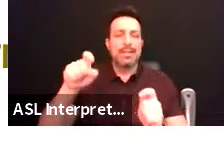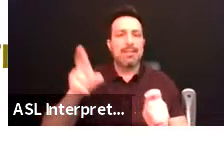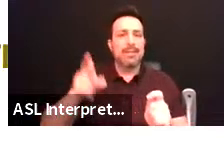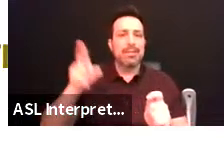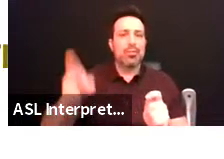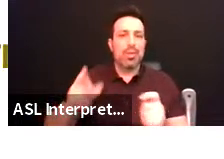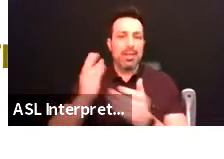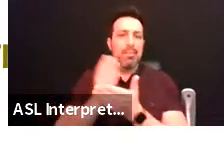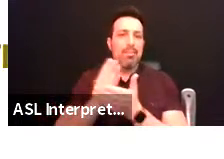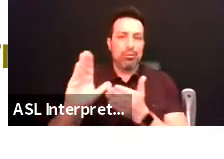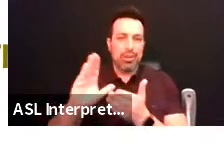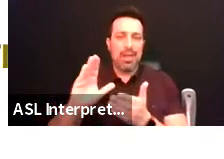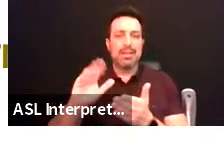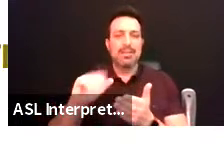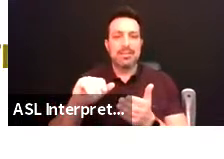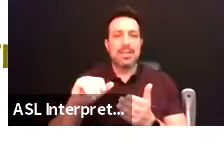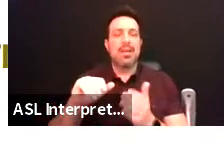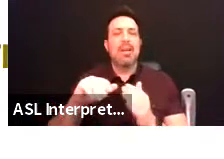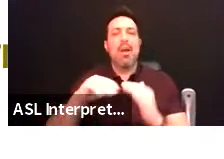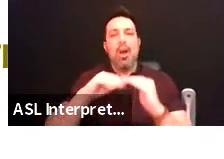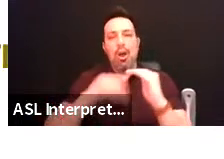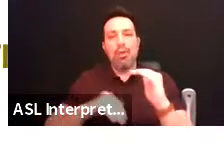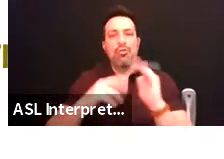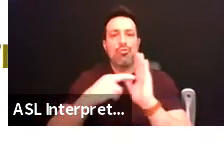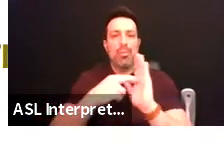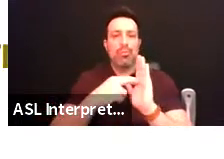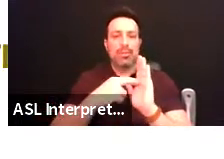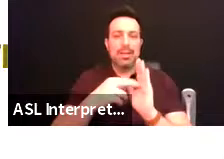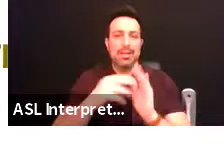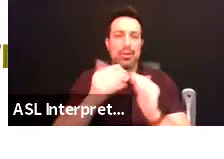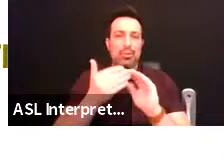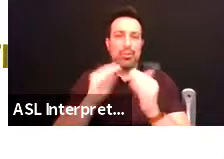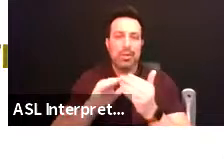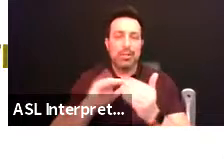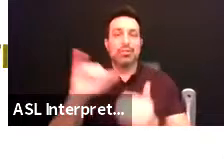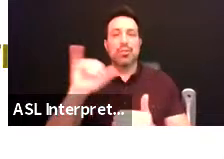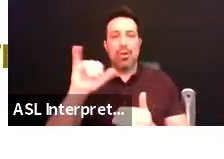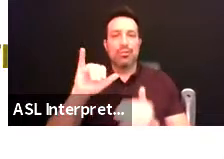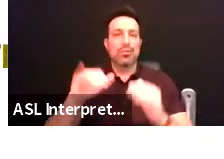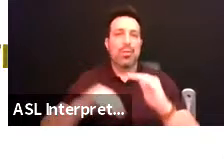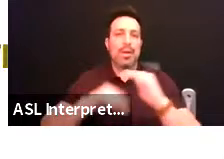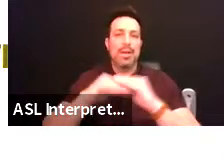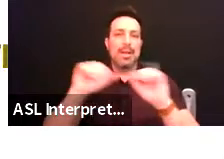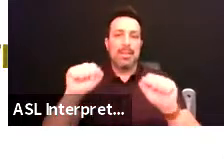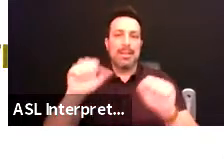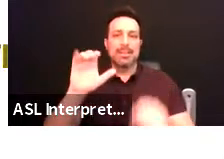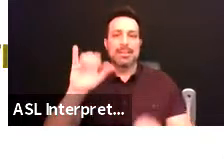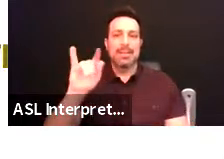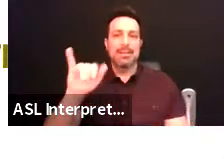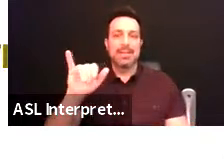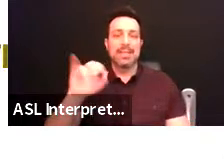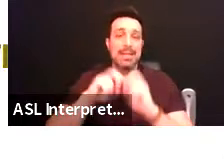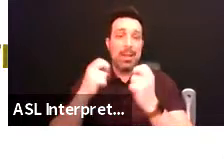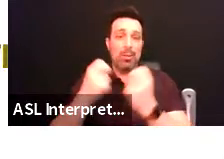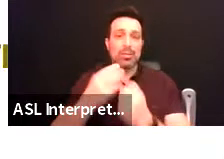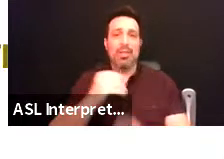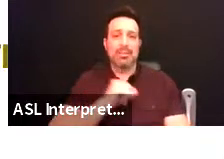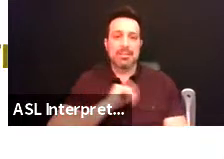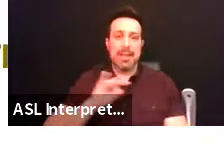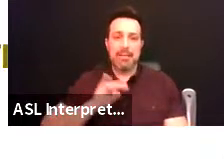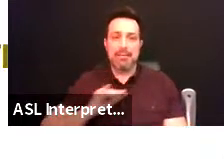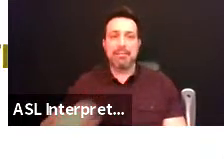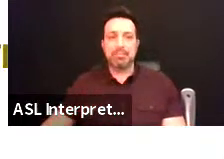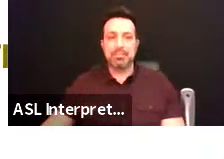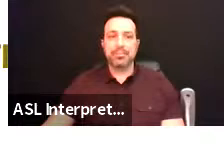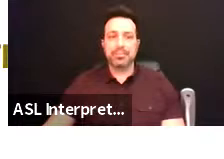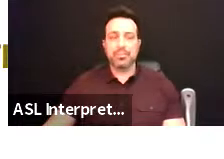historically marginalized and underrepresented communities, as well as the capacity of City Council and staff.